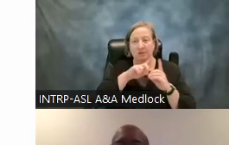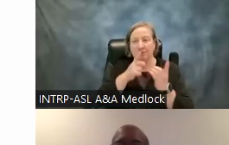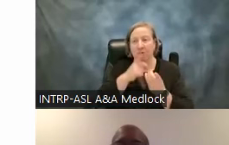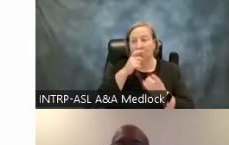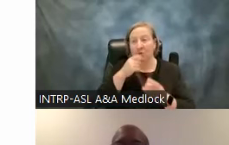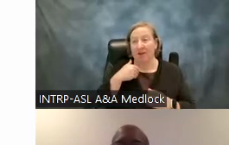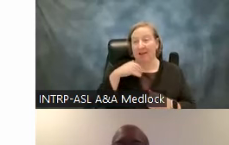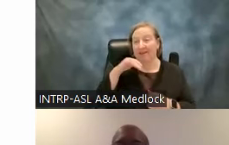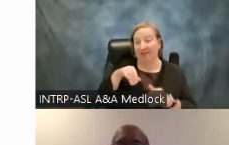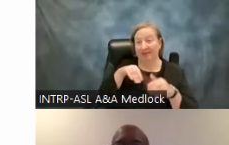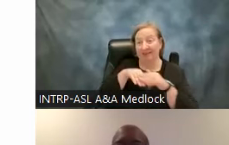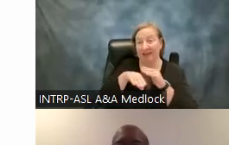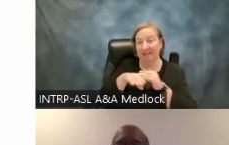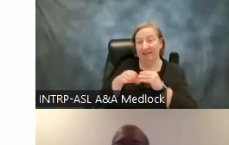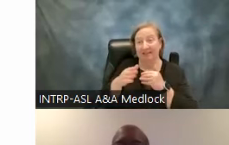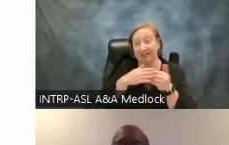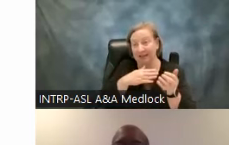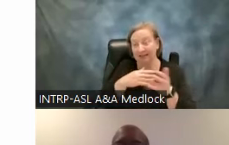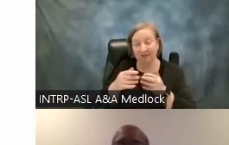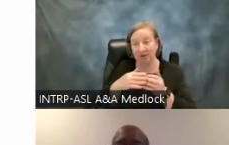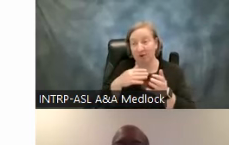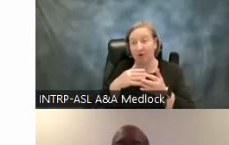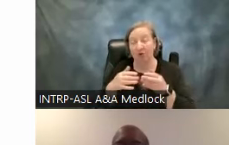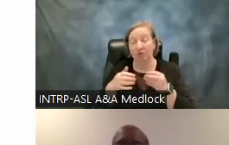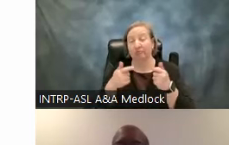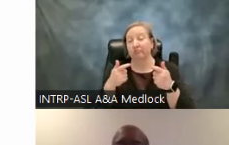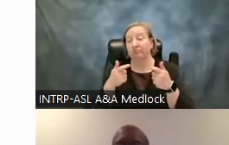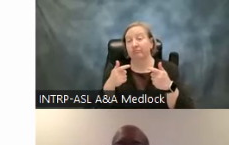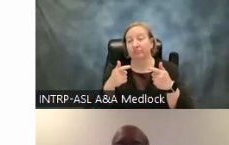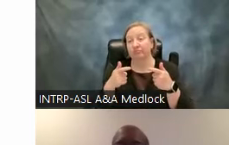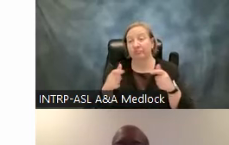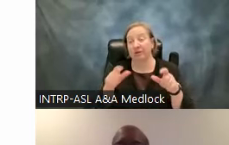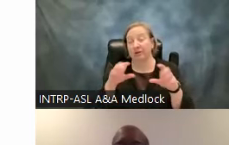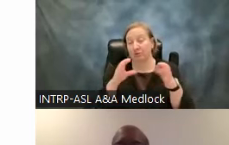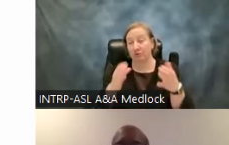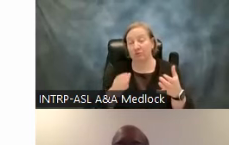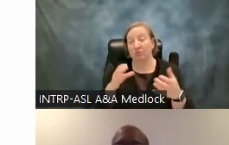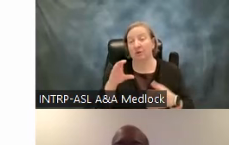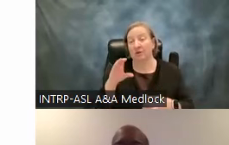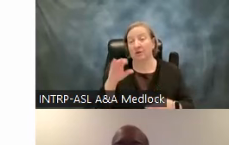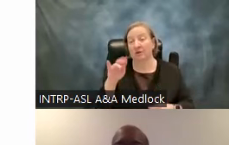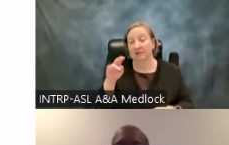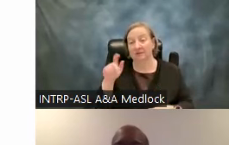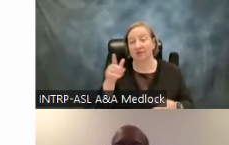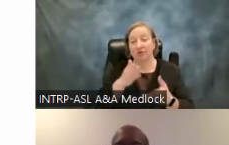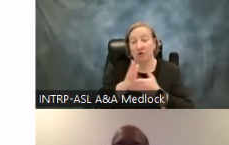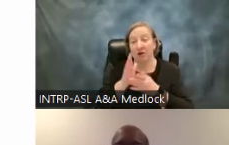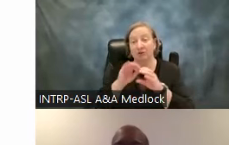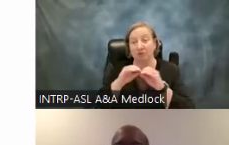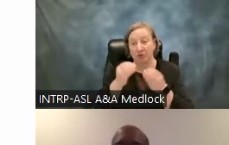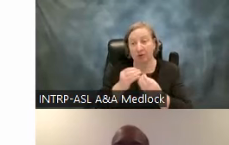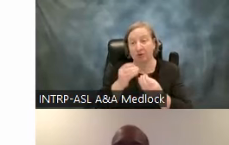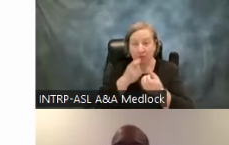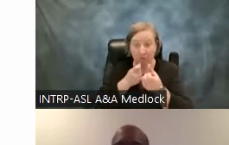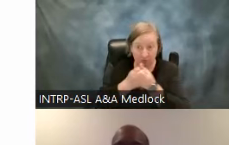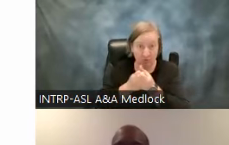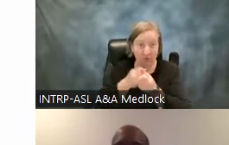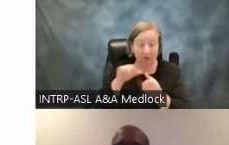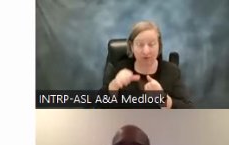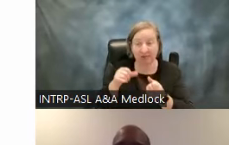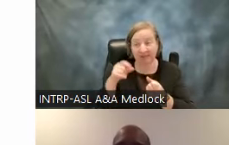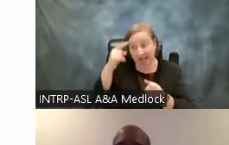has this access, even though there's a very large group of civil rights organizations that support this and